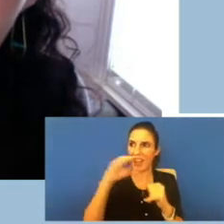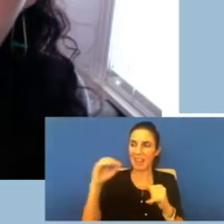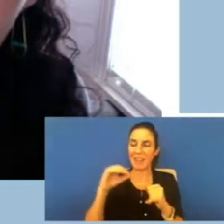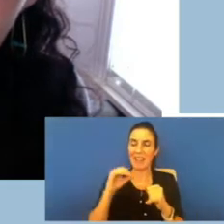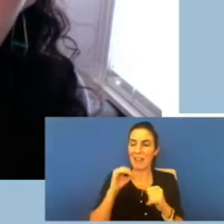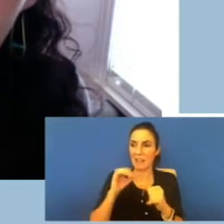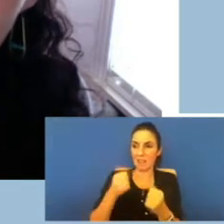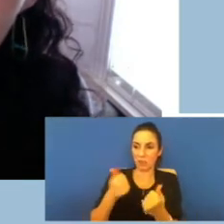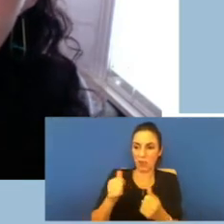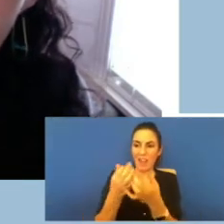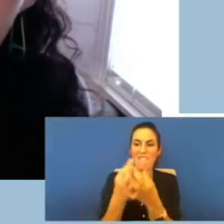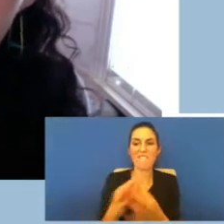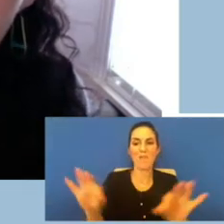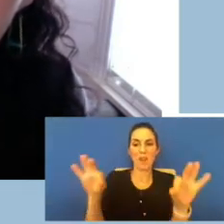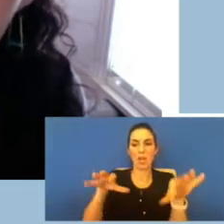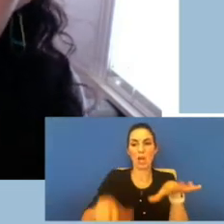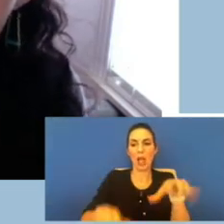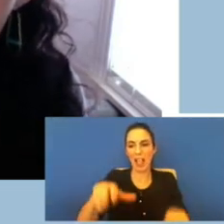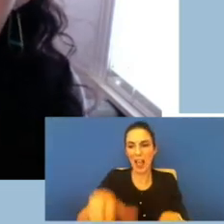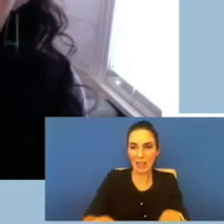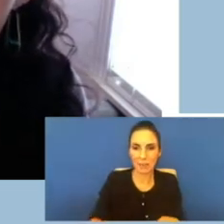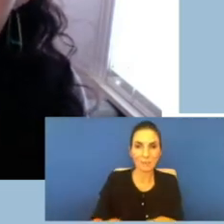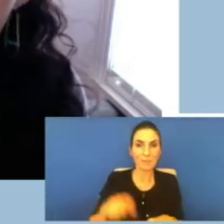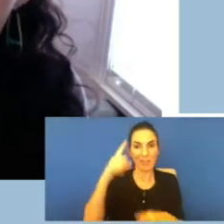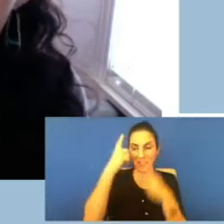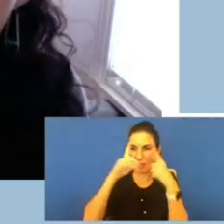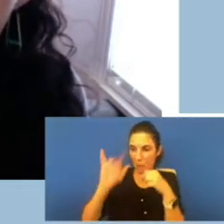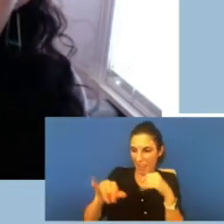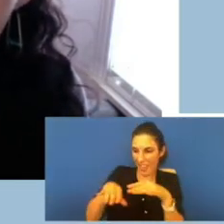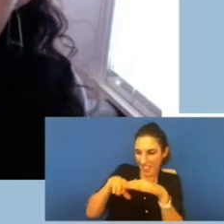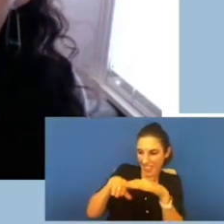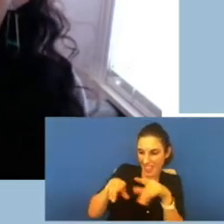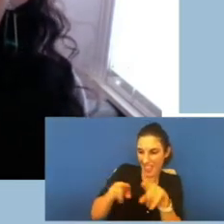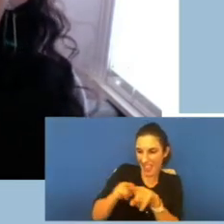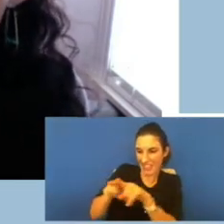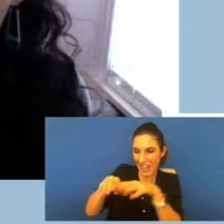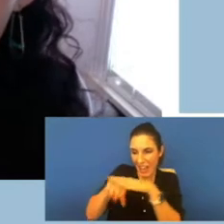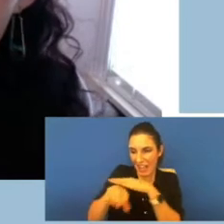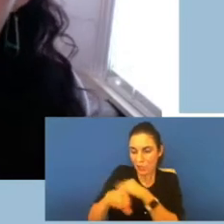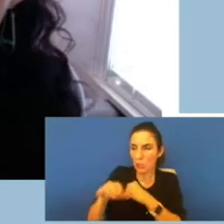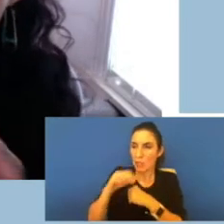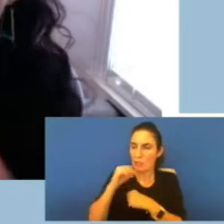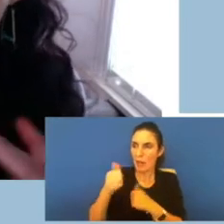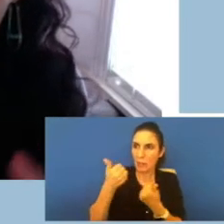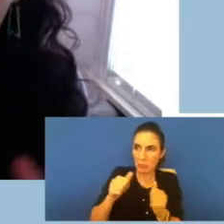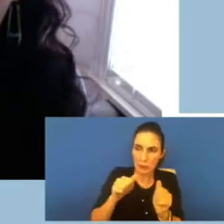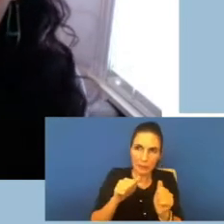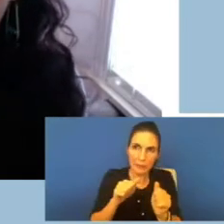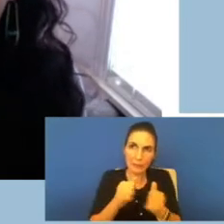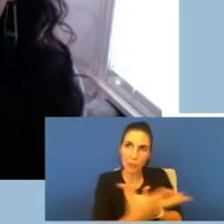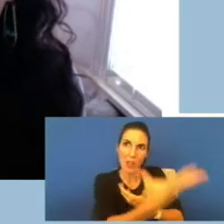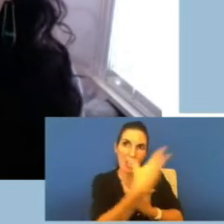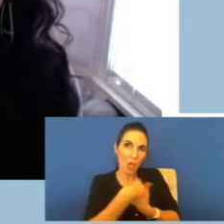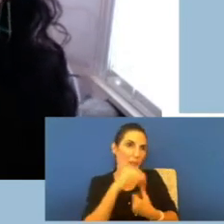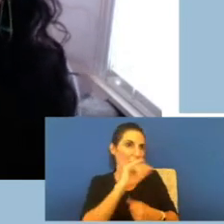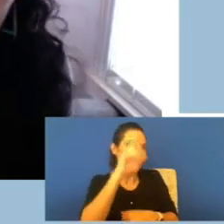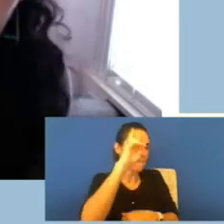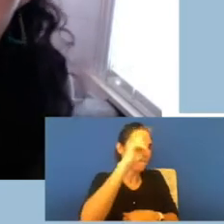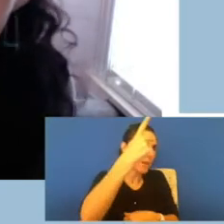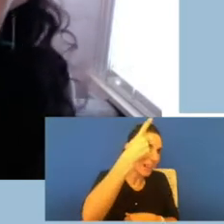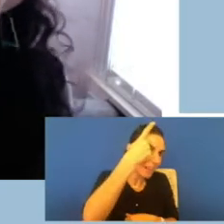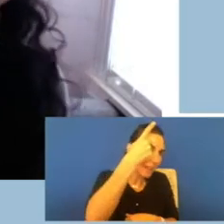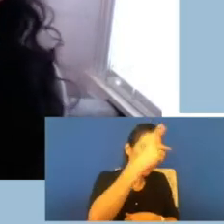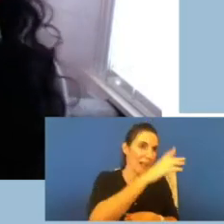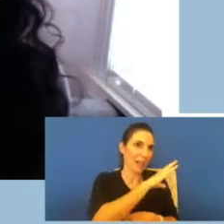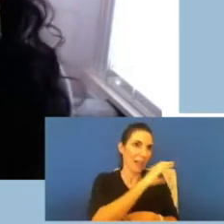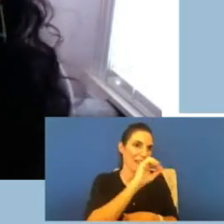about access that don't actually interrogate the political and ethical dimensions of STEM learning. So I'll